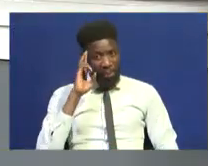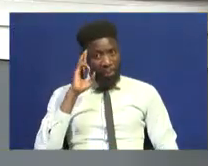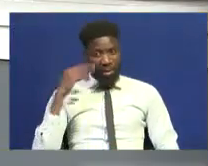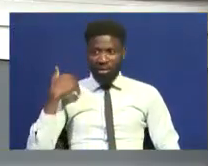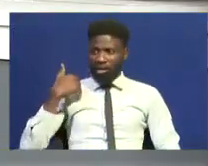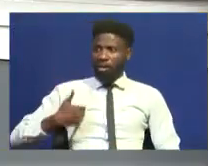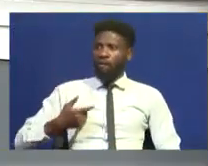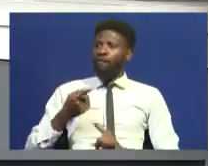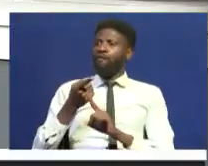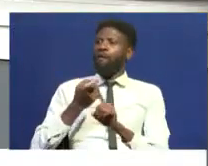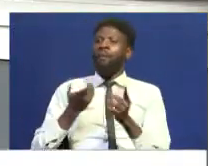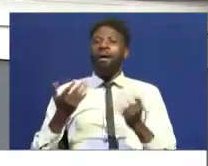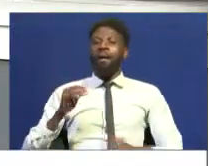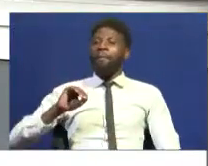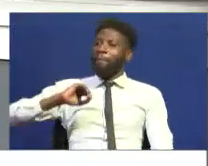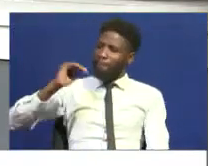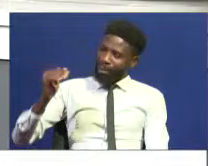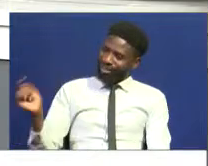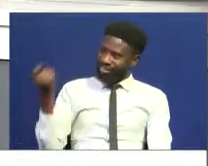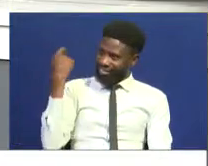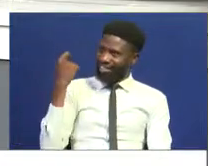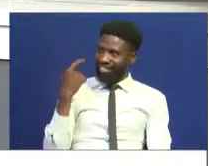come from Mlima.